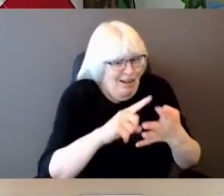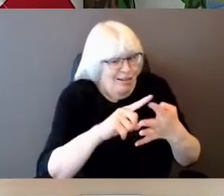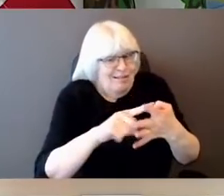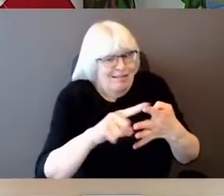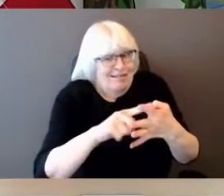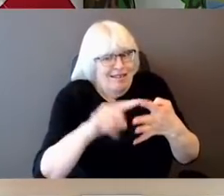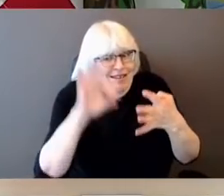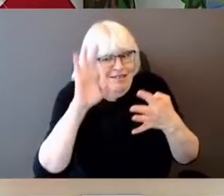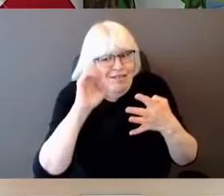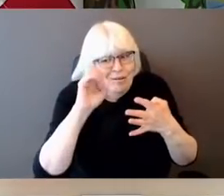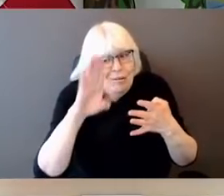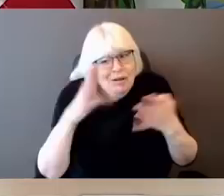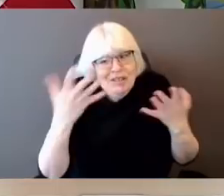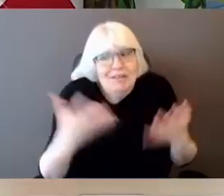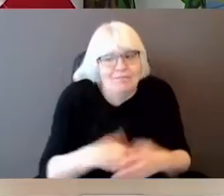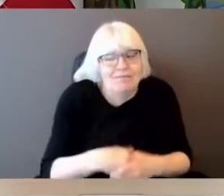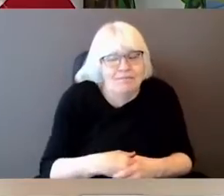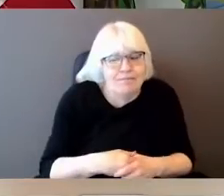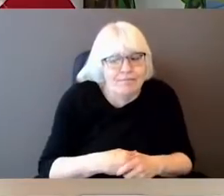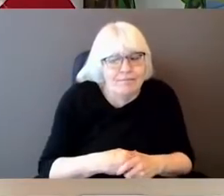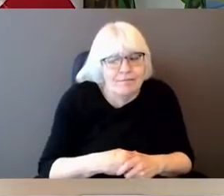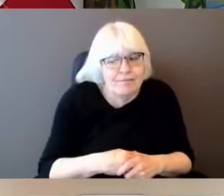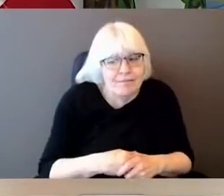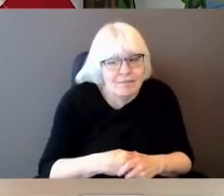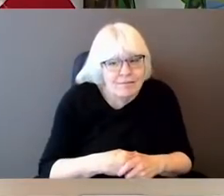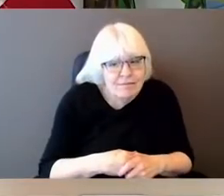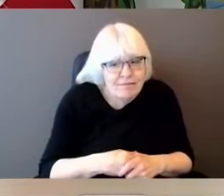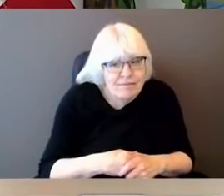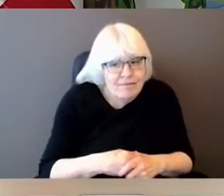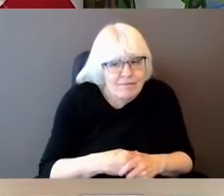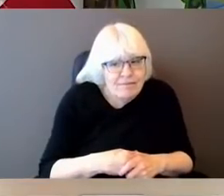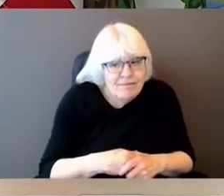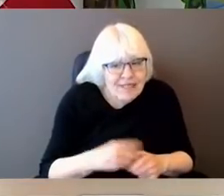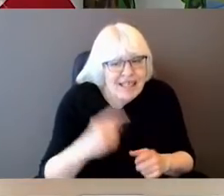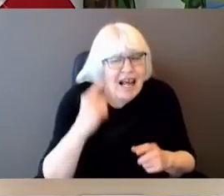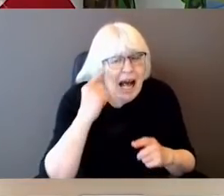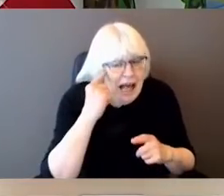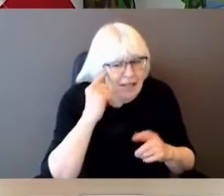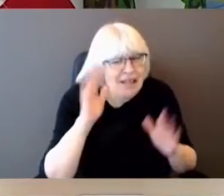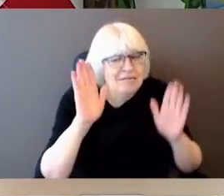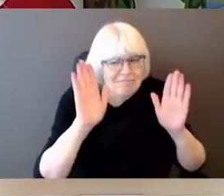okay. I think that has cleared things up for me.